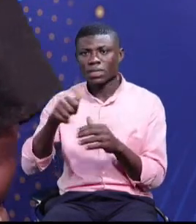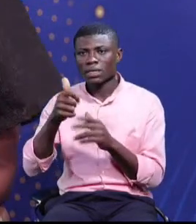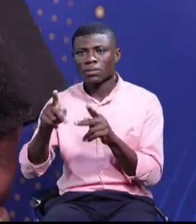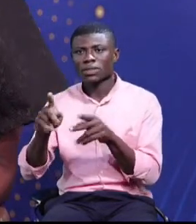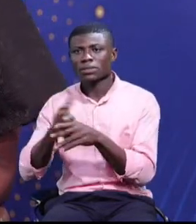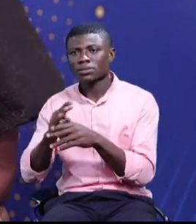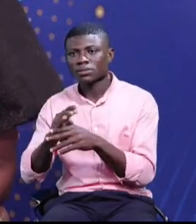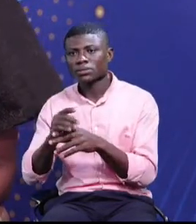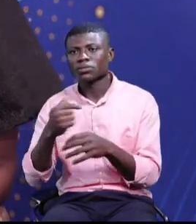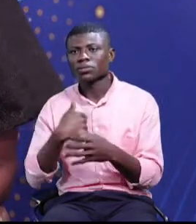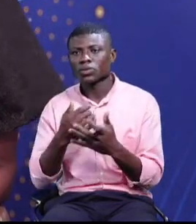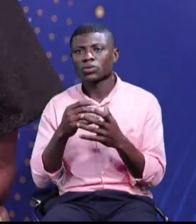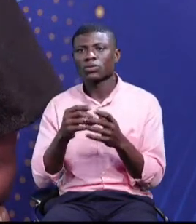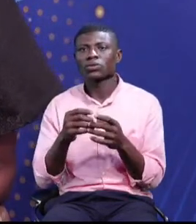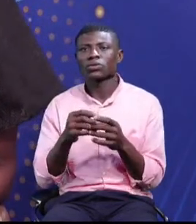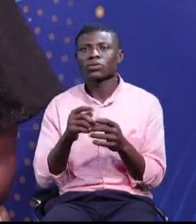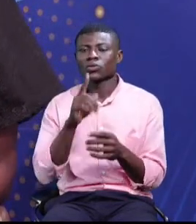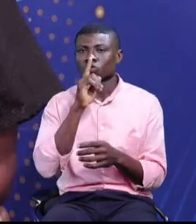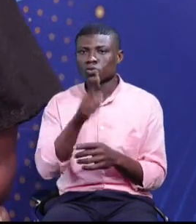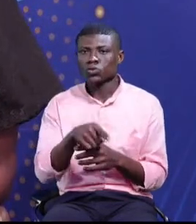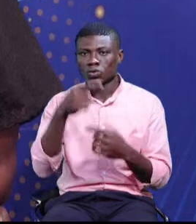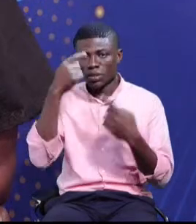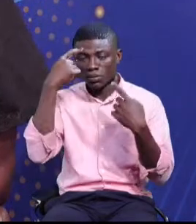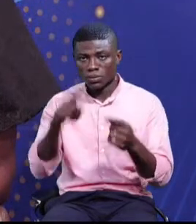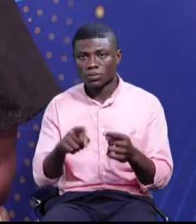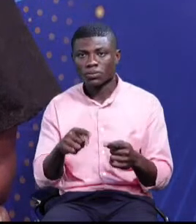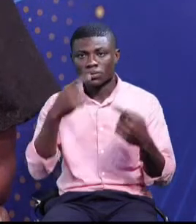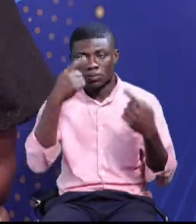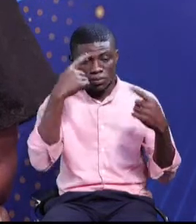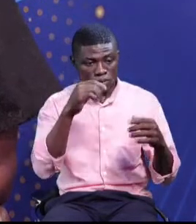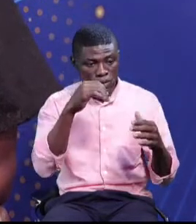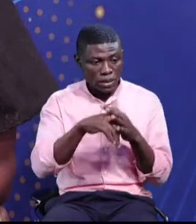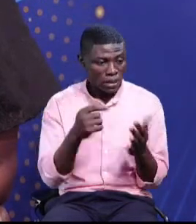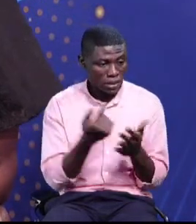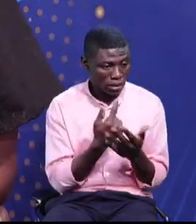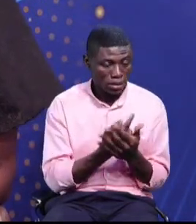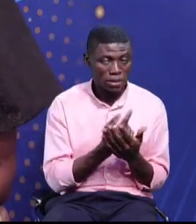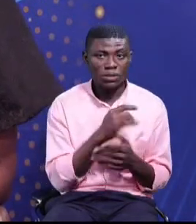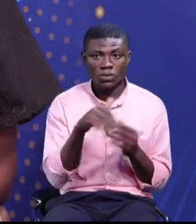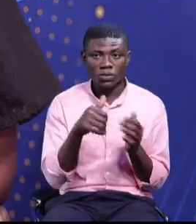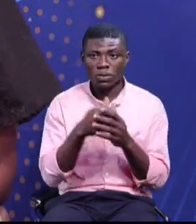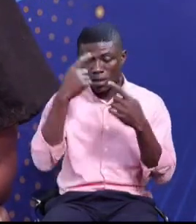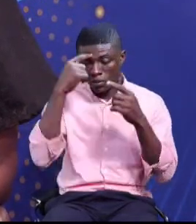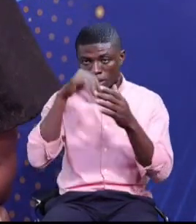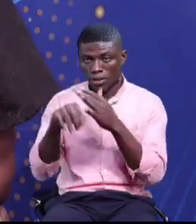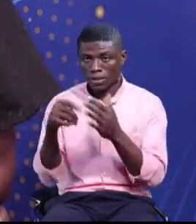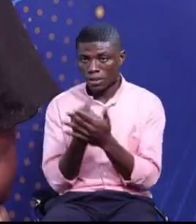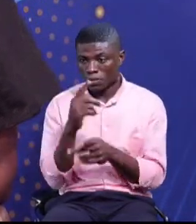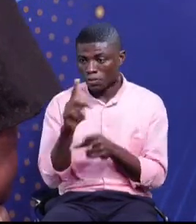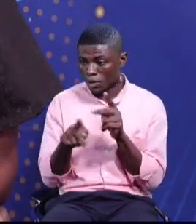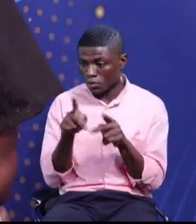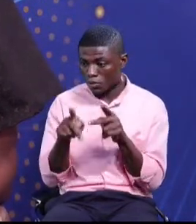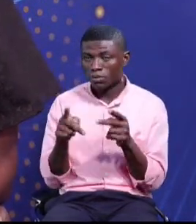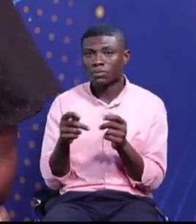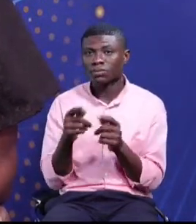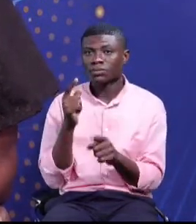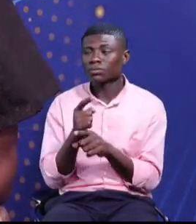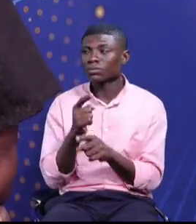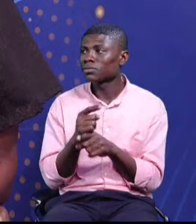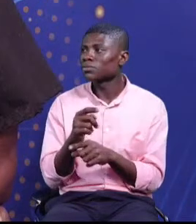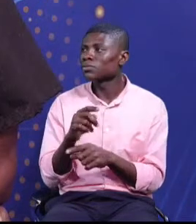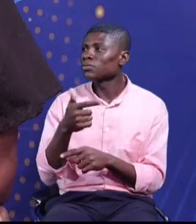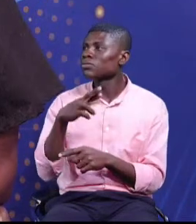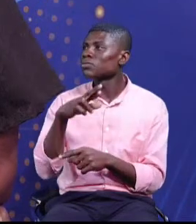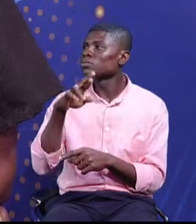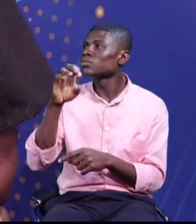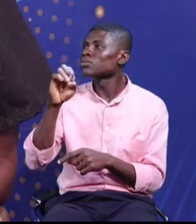to also put that out there that it's real. It happens in our country. It's very real. People, I mean, Greta just recently